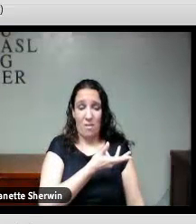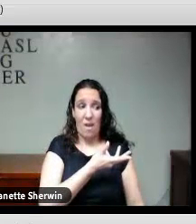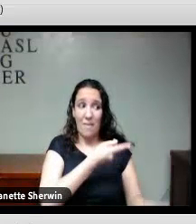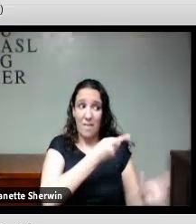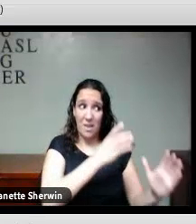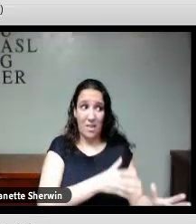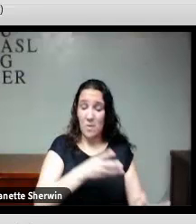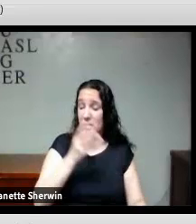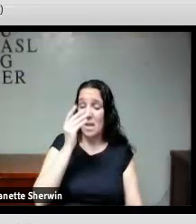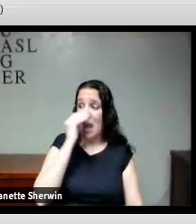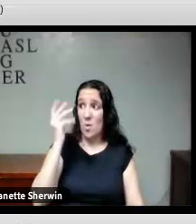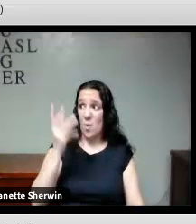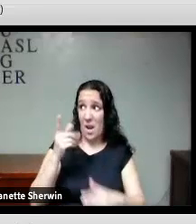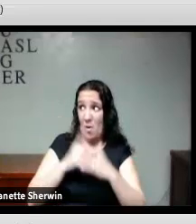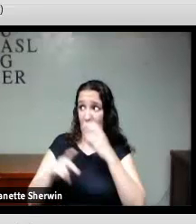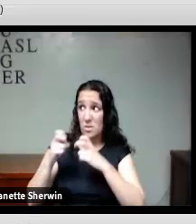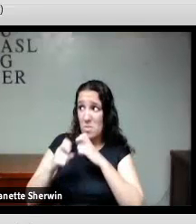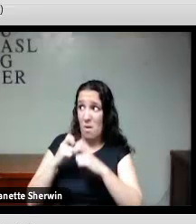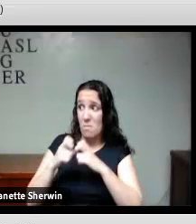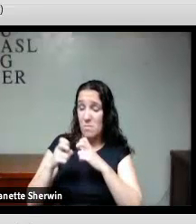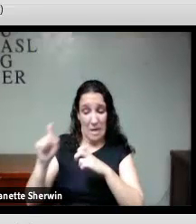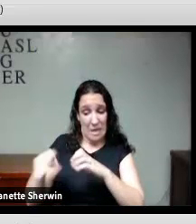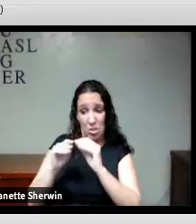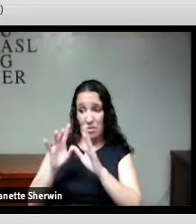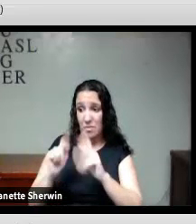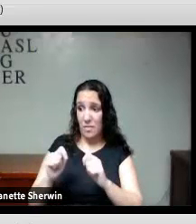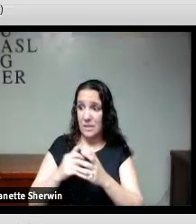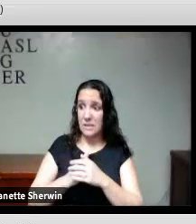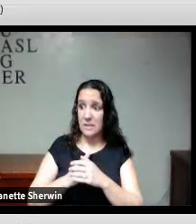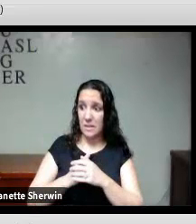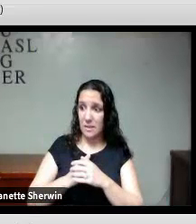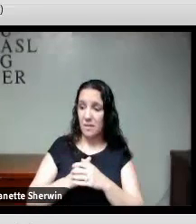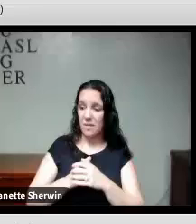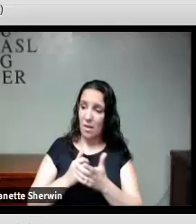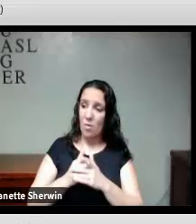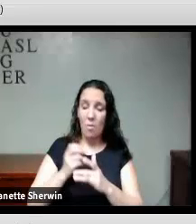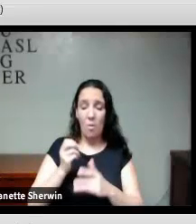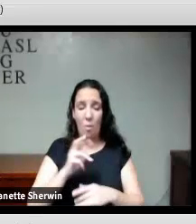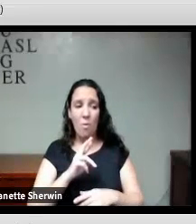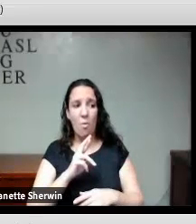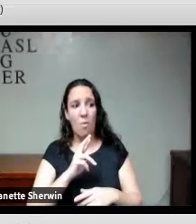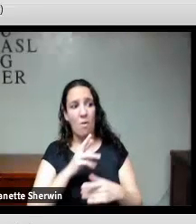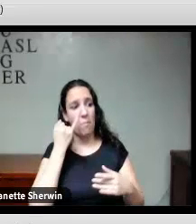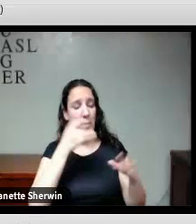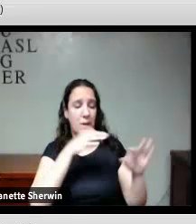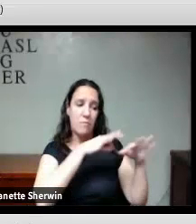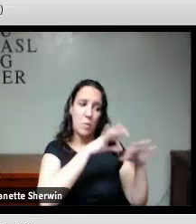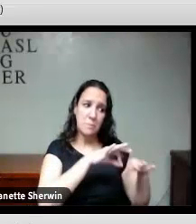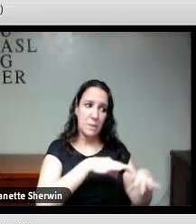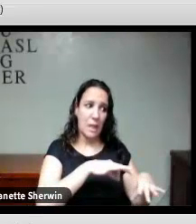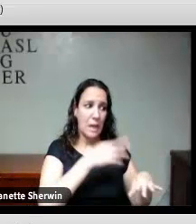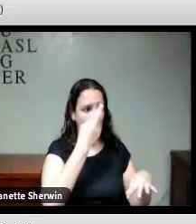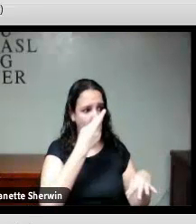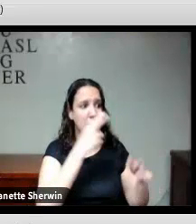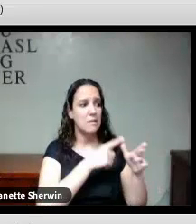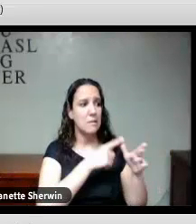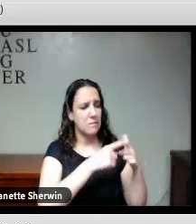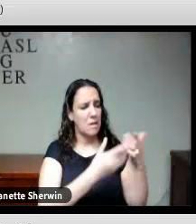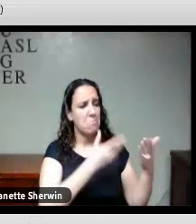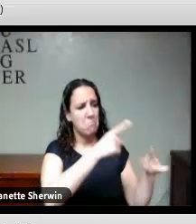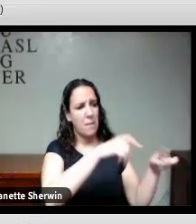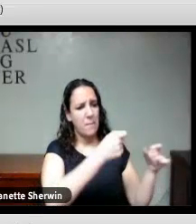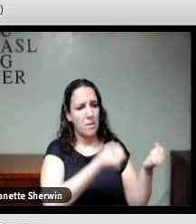And if you've got that person that says, yeah, I know, the state, they get involved and then, whatever, and whatever they might agree with, thank them